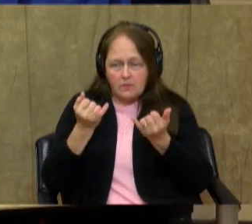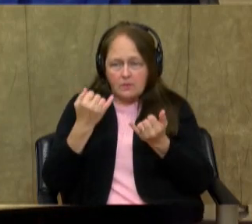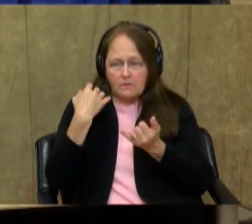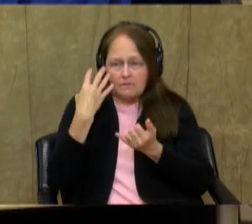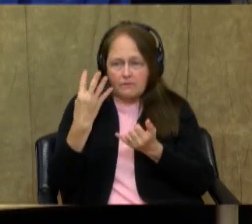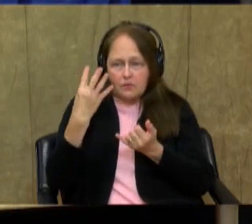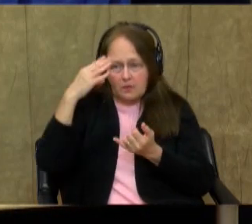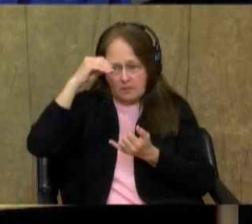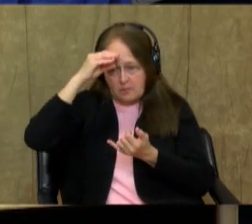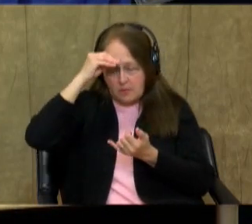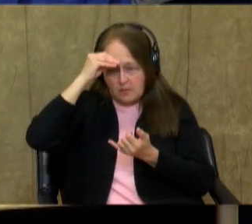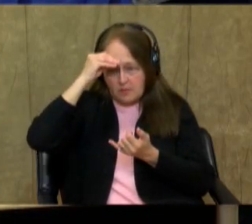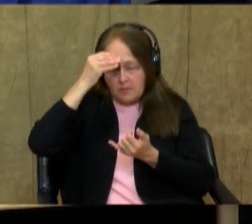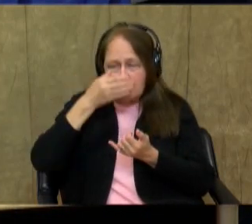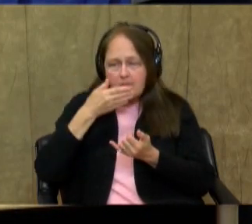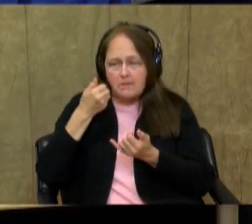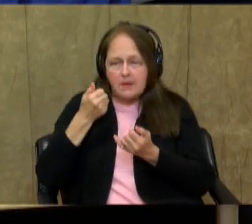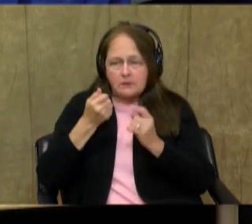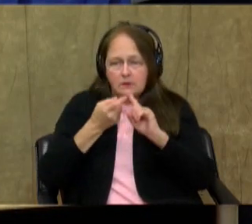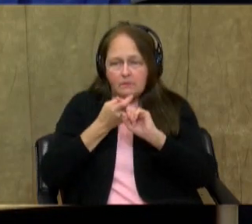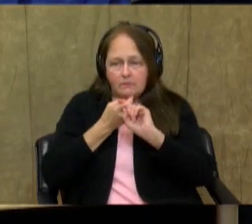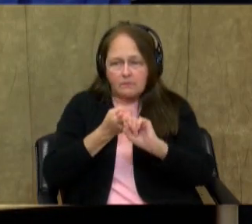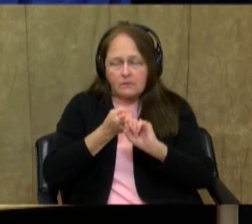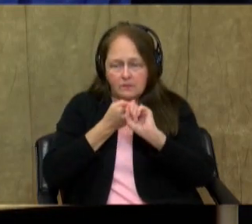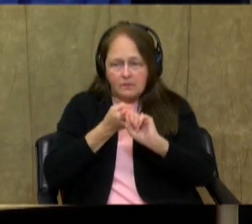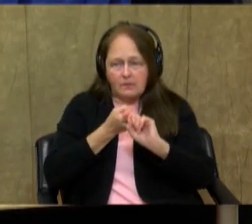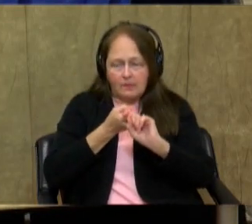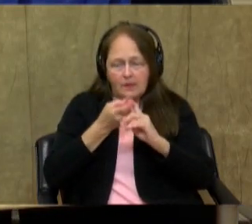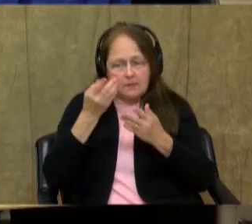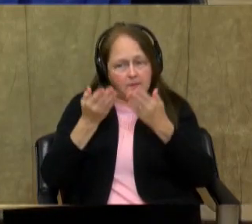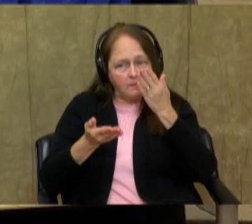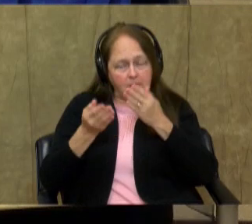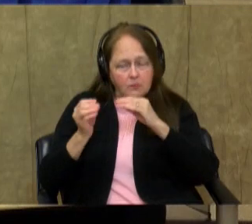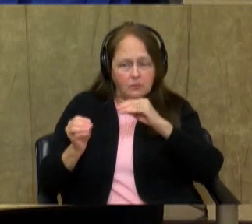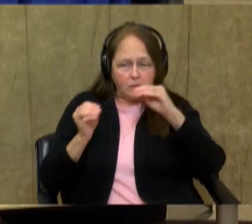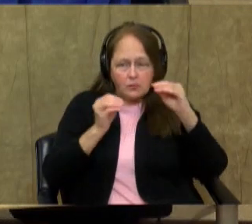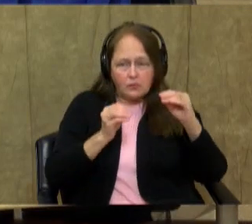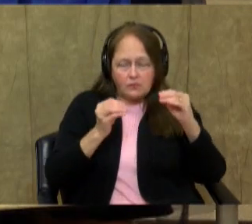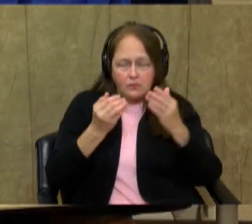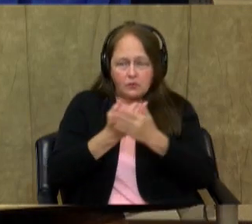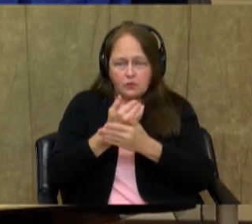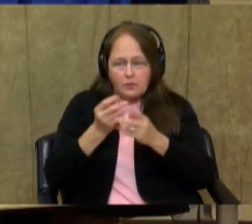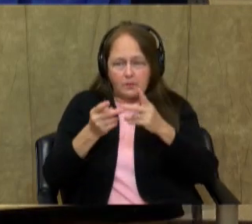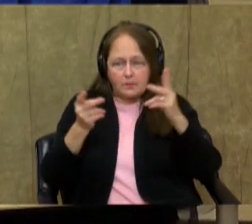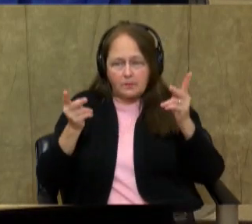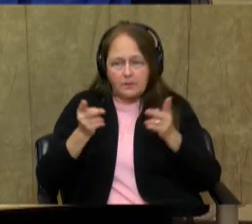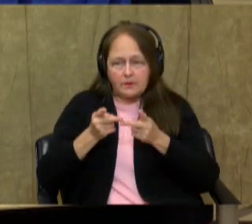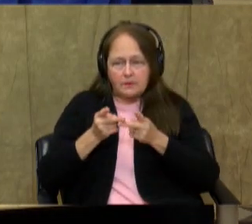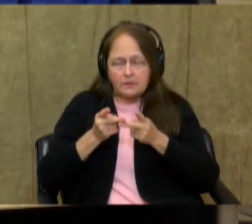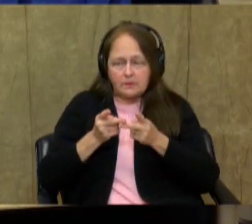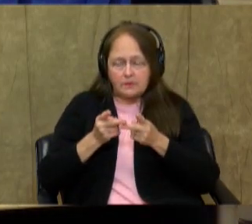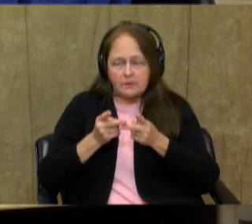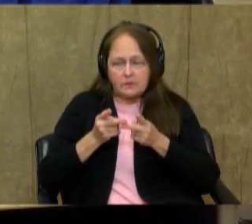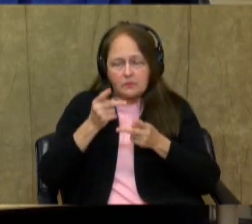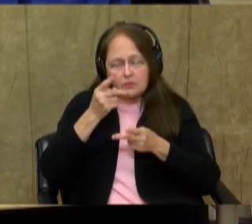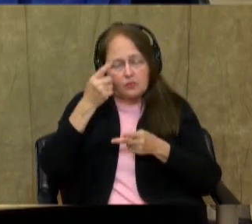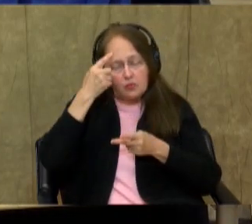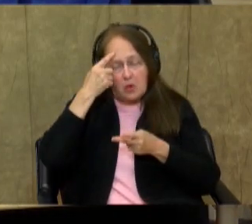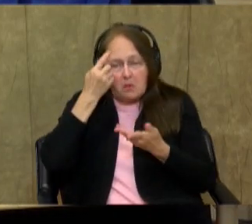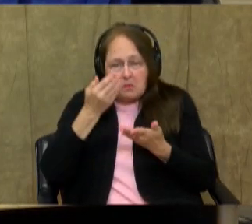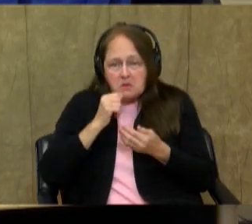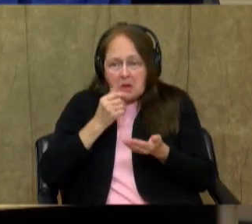four boys were best friends. Maybe moving to a new place wasn't as bad as he